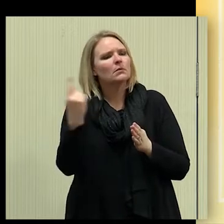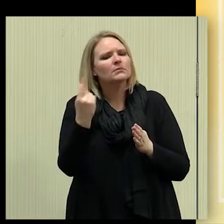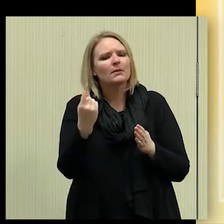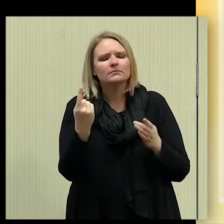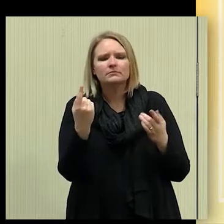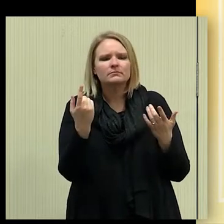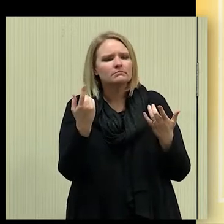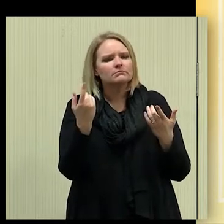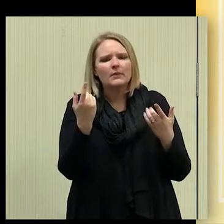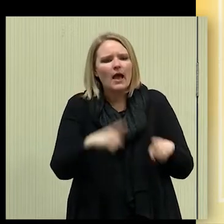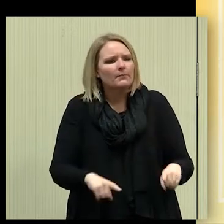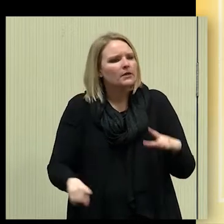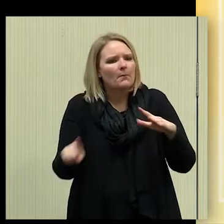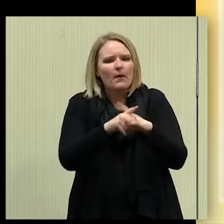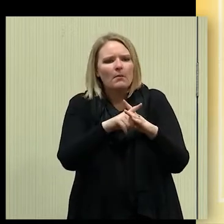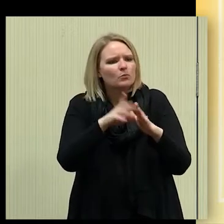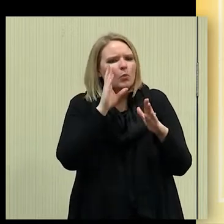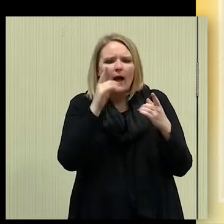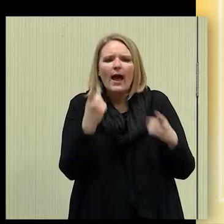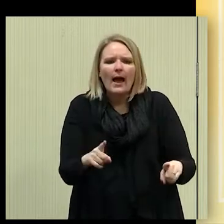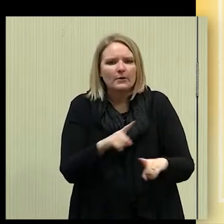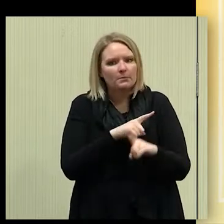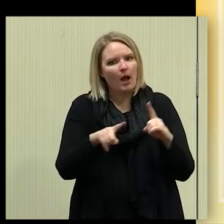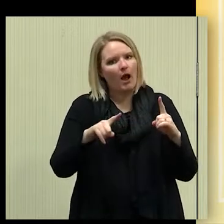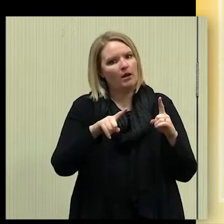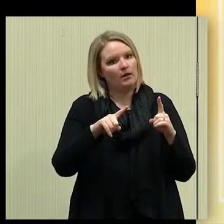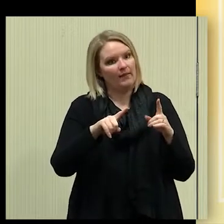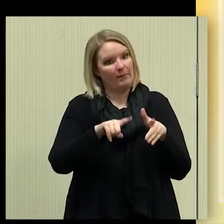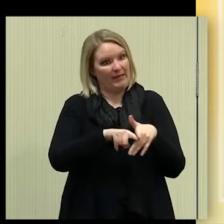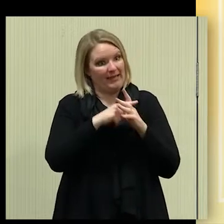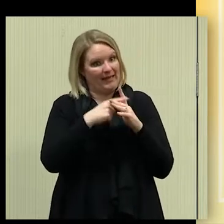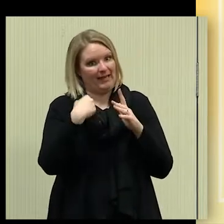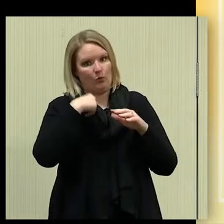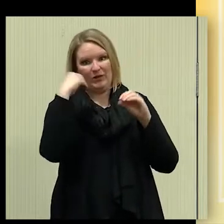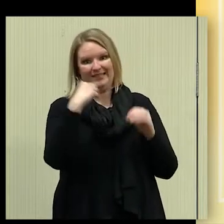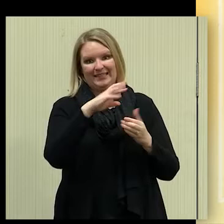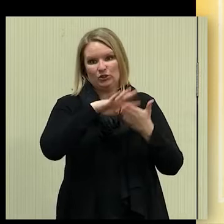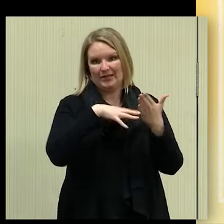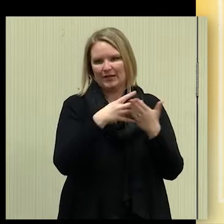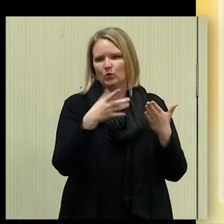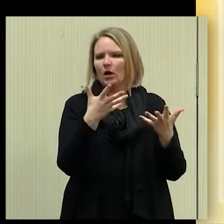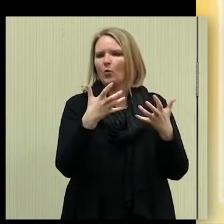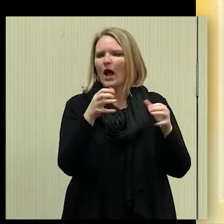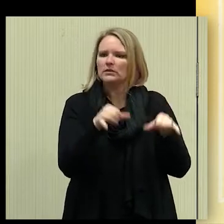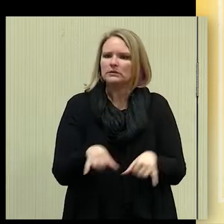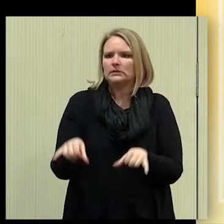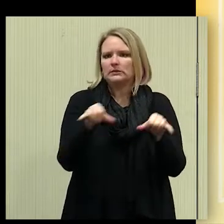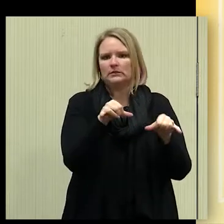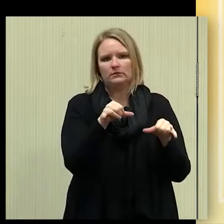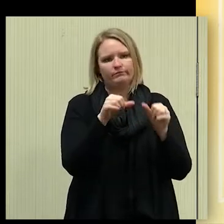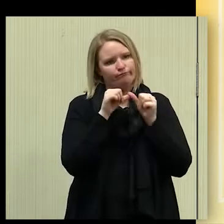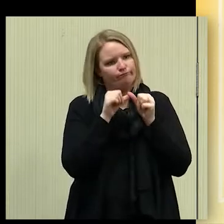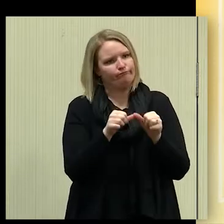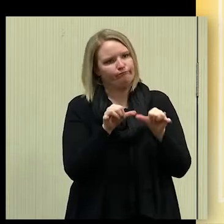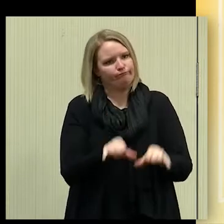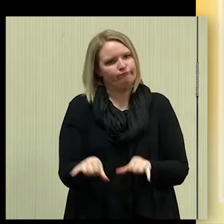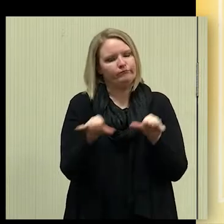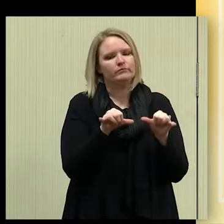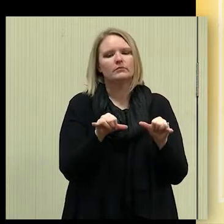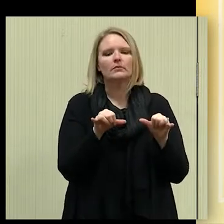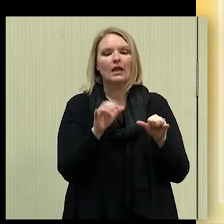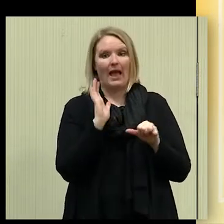to have to change the schedule. But especially at the beginning when we're teaching it to children, to be as consistent as we can. And what are